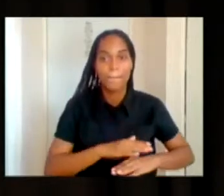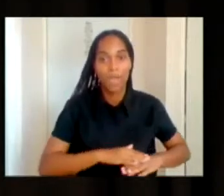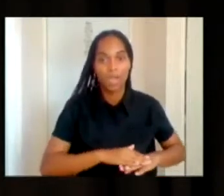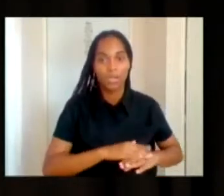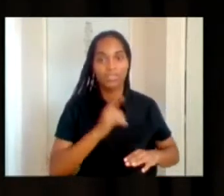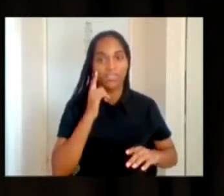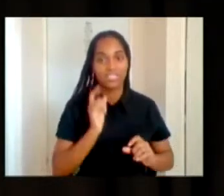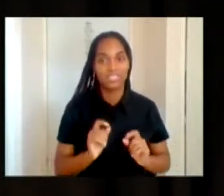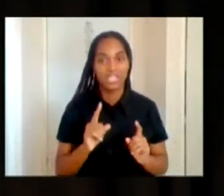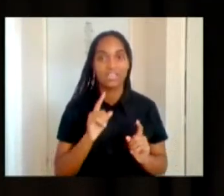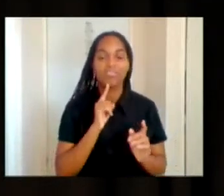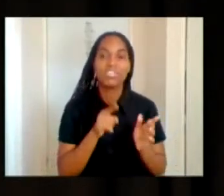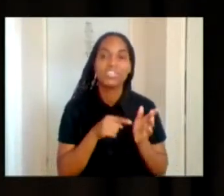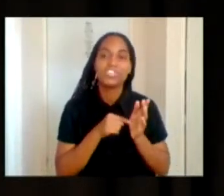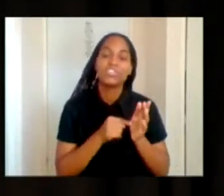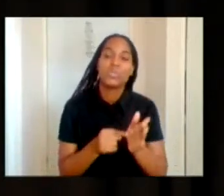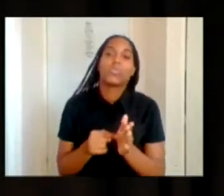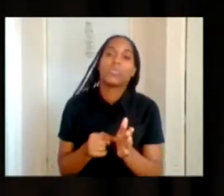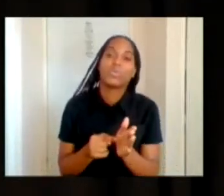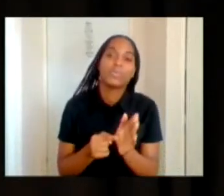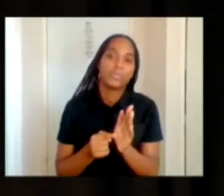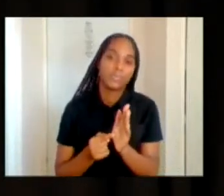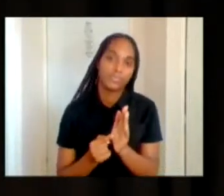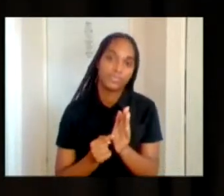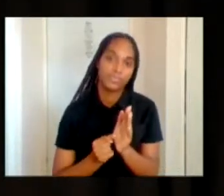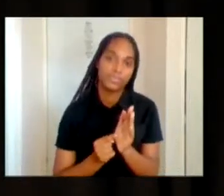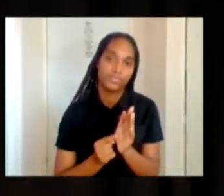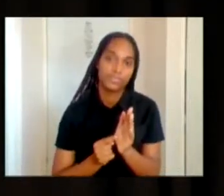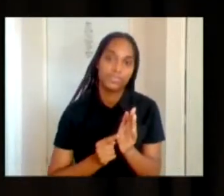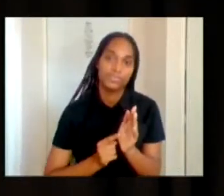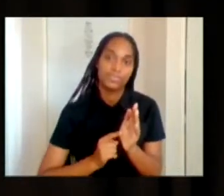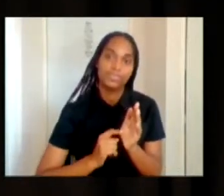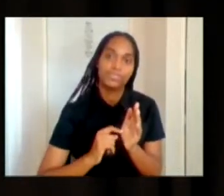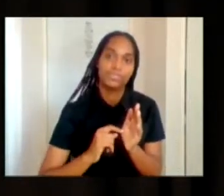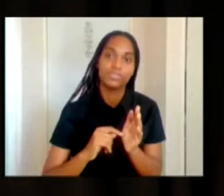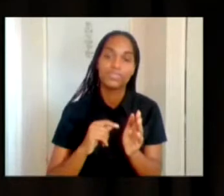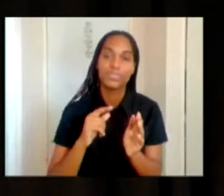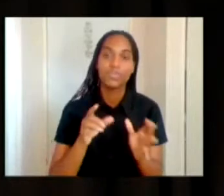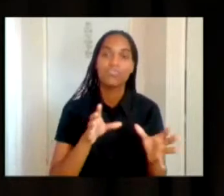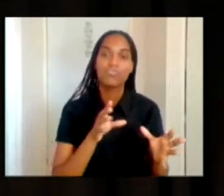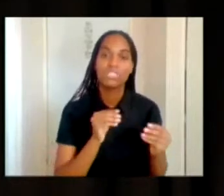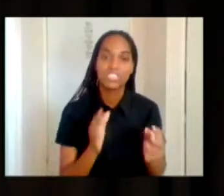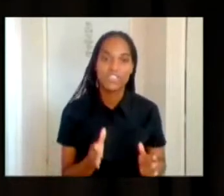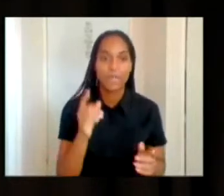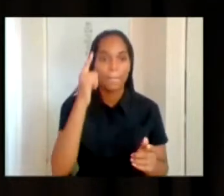is really showing the receiver memory, not the browser memory.